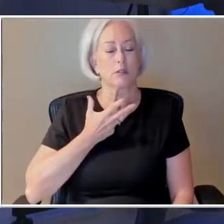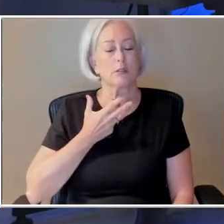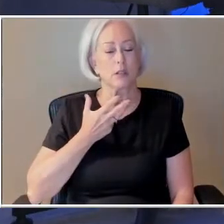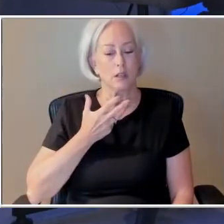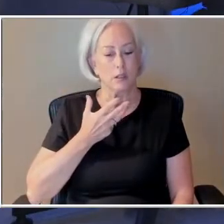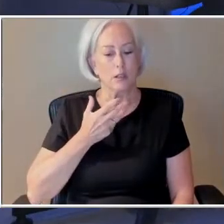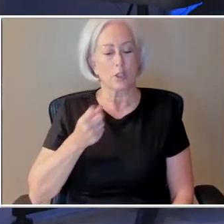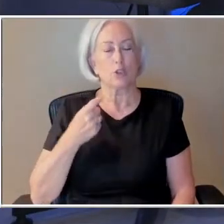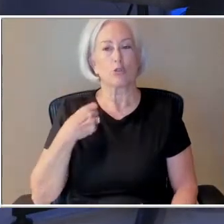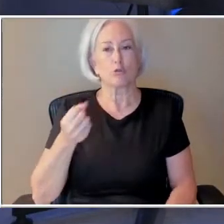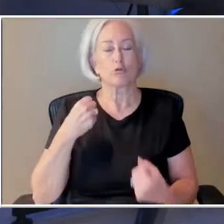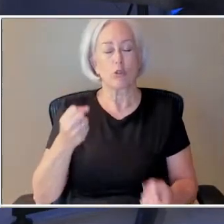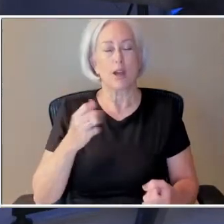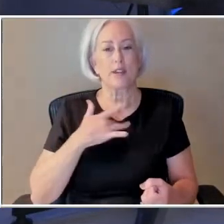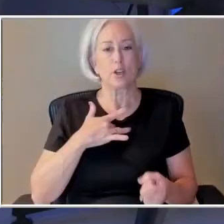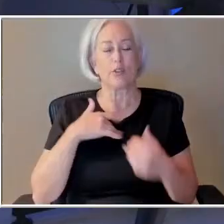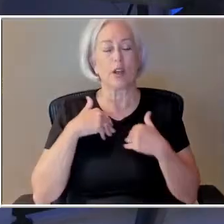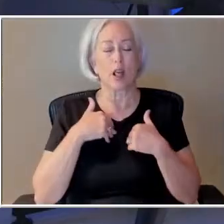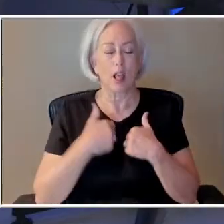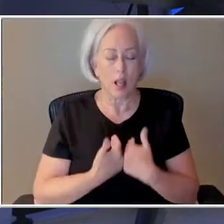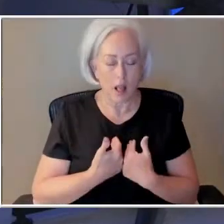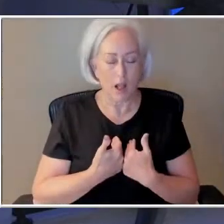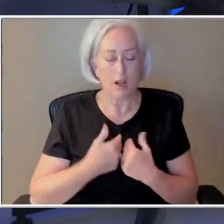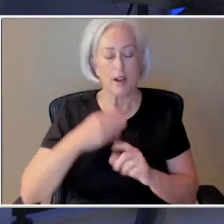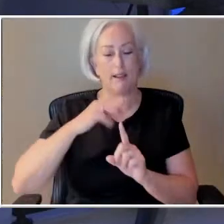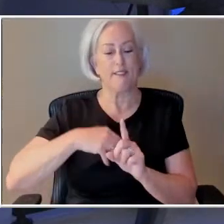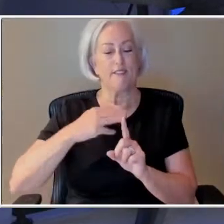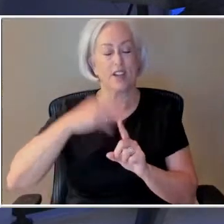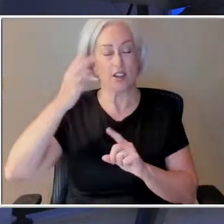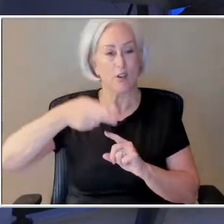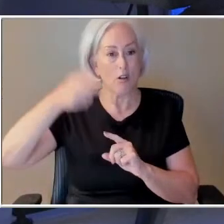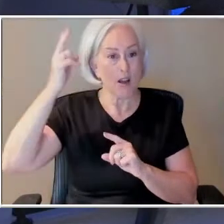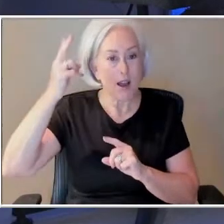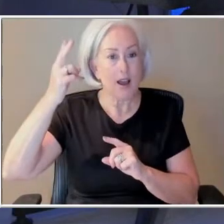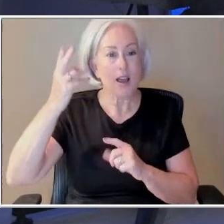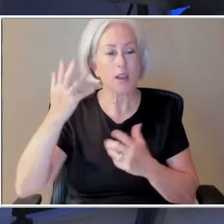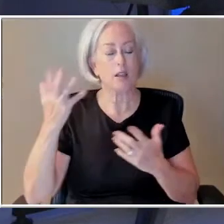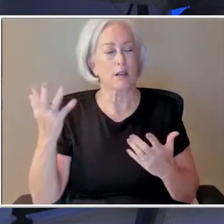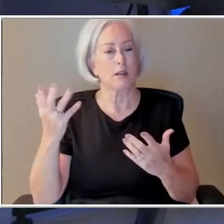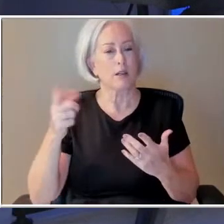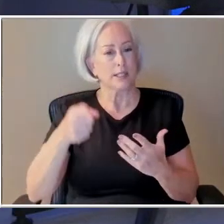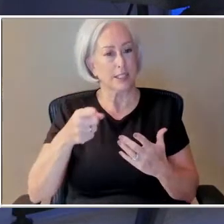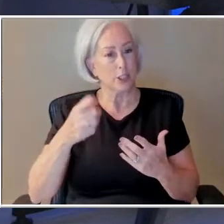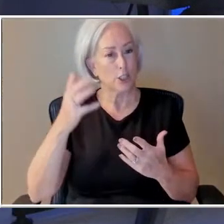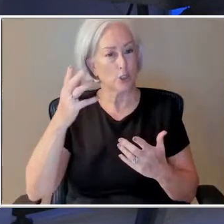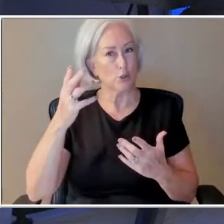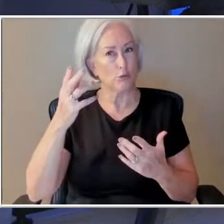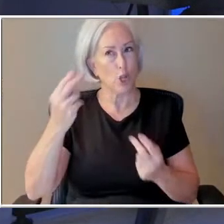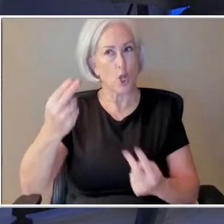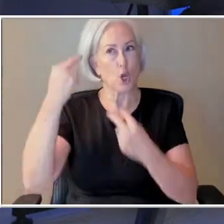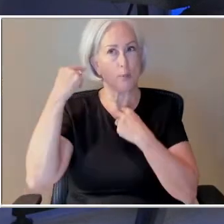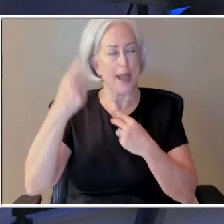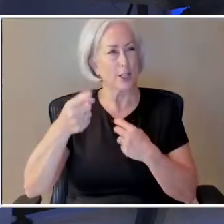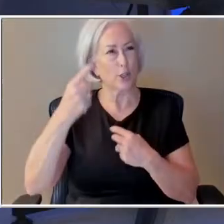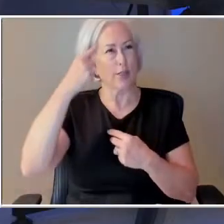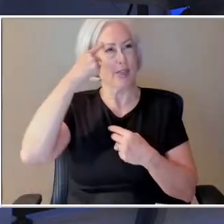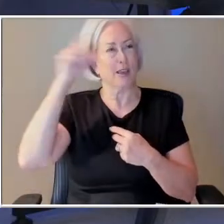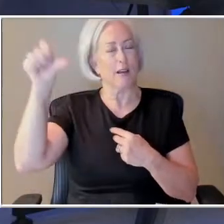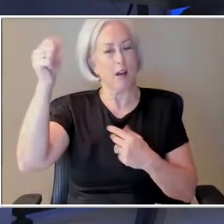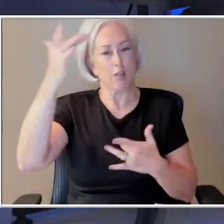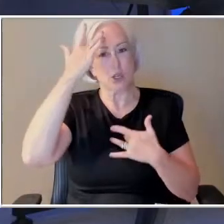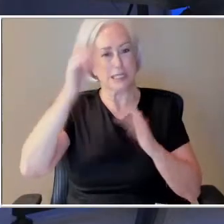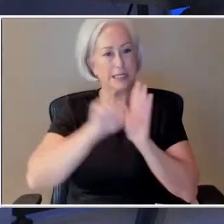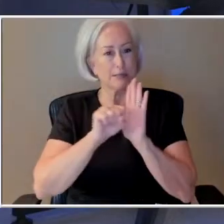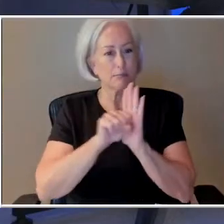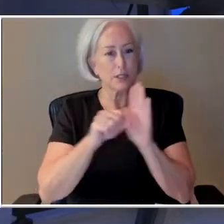feel tired, you have a high fever. Had there been any sort of symptoms looking back that were happening before that moment? Or was